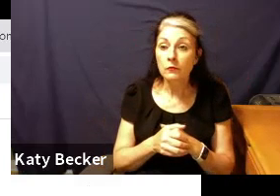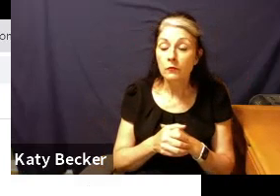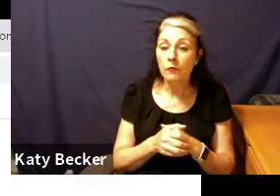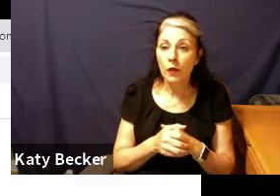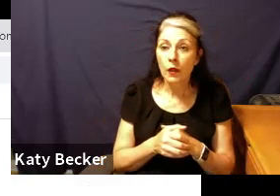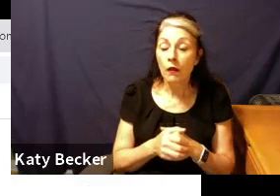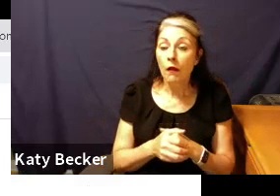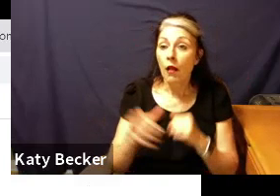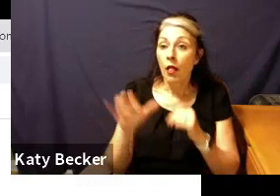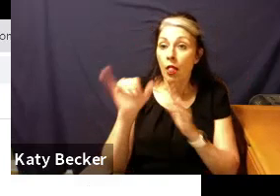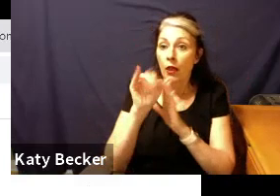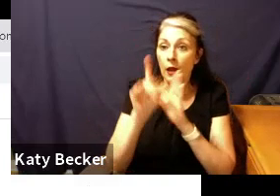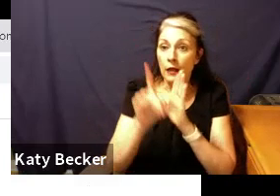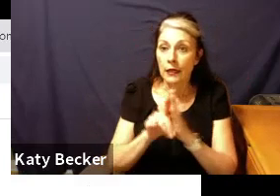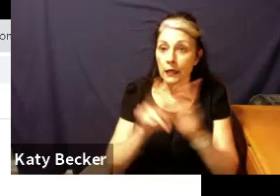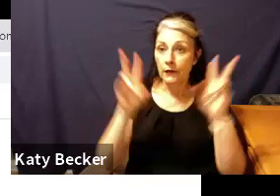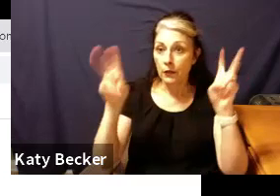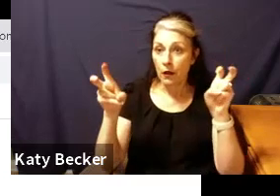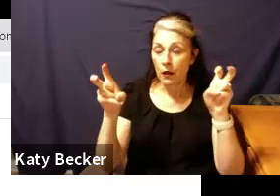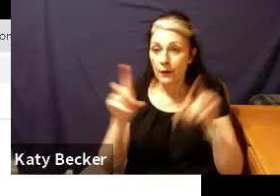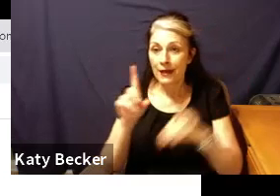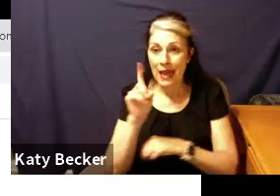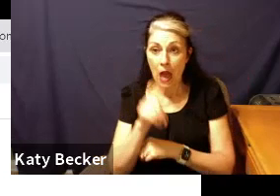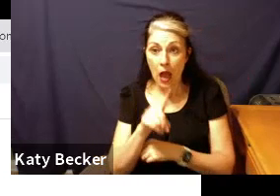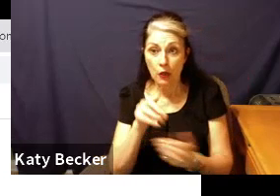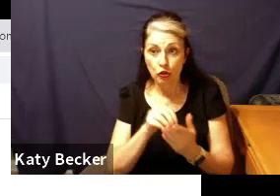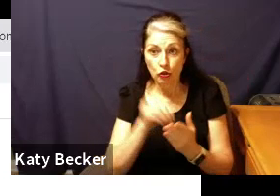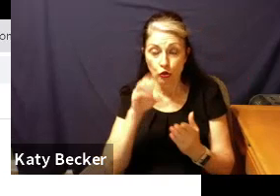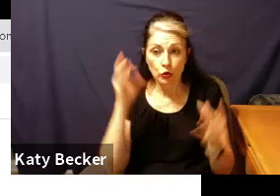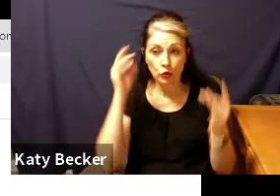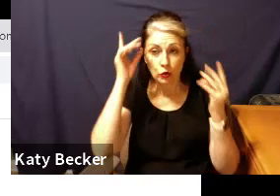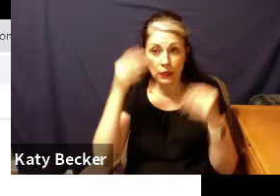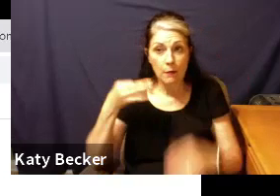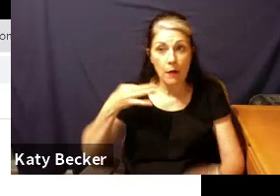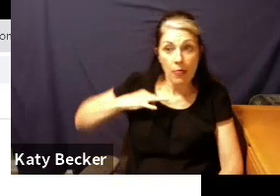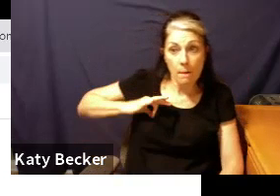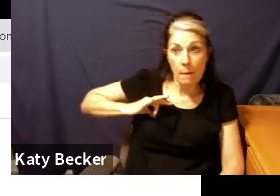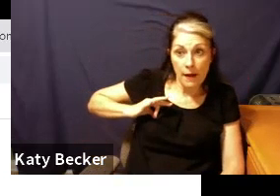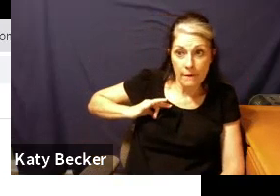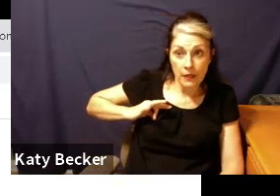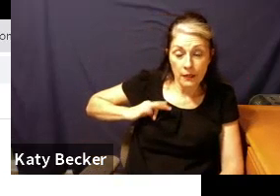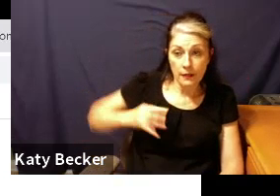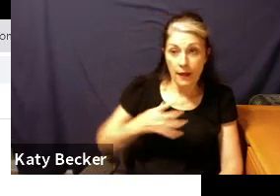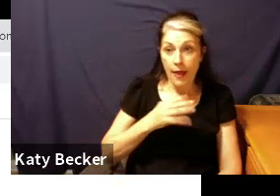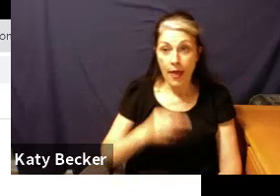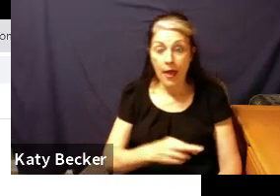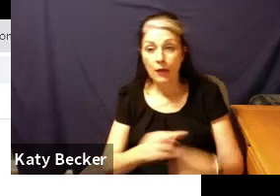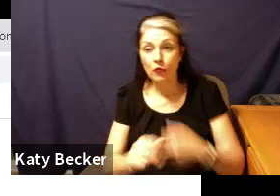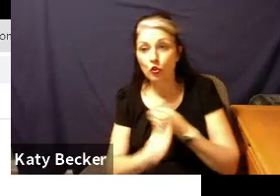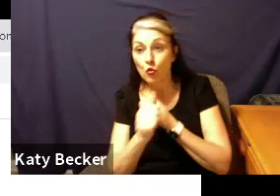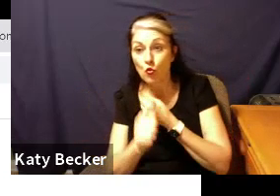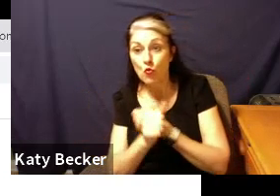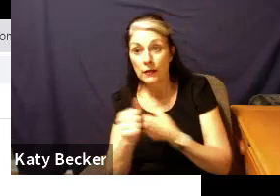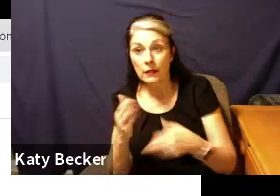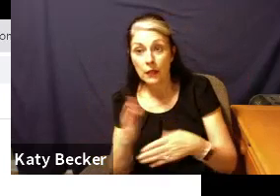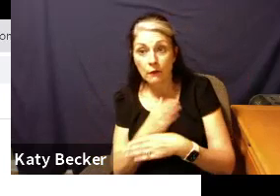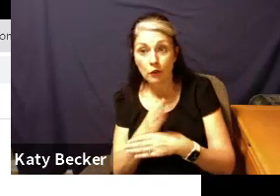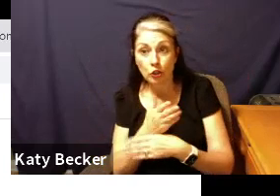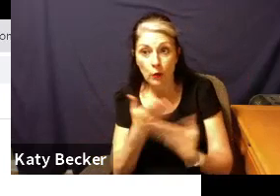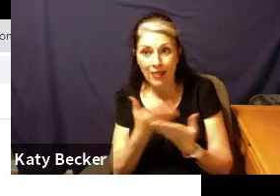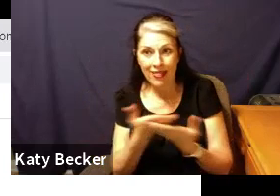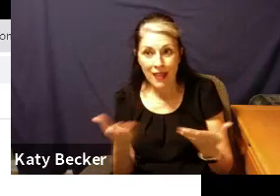the identity topic also asks students to consider the benefits and the risks of sharing things that are